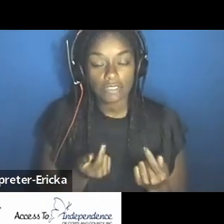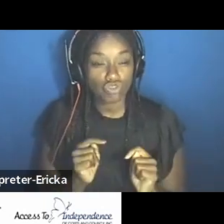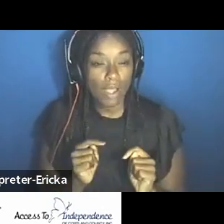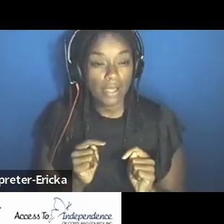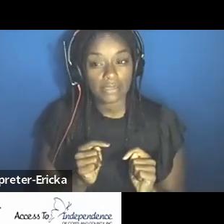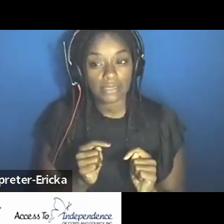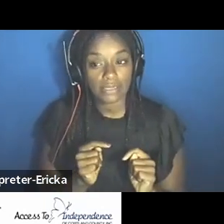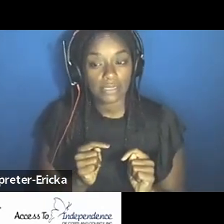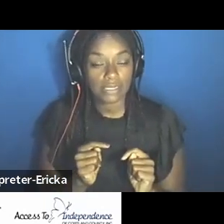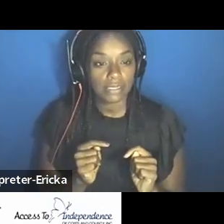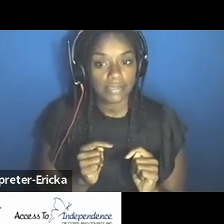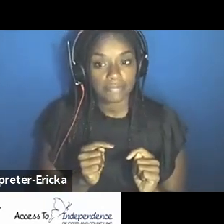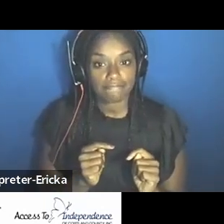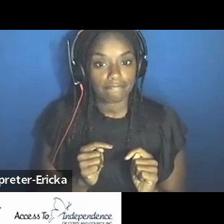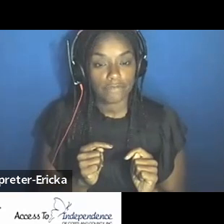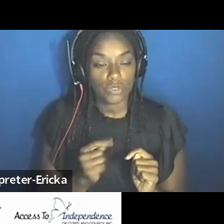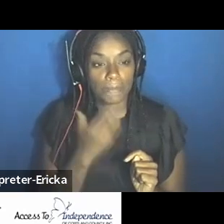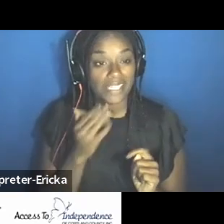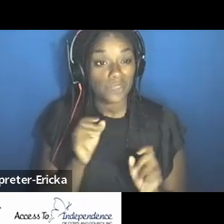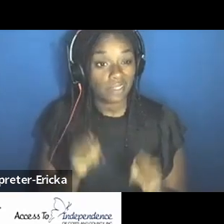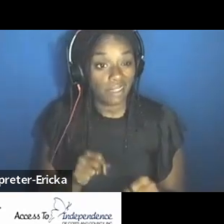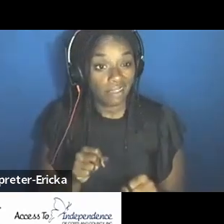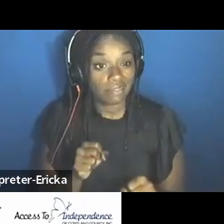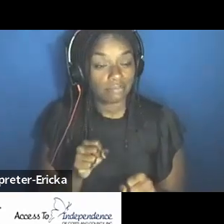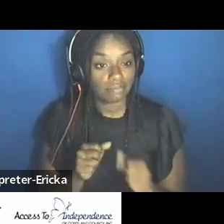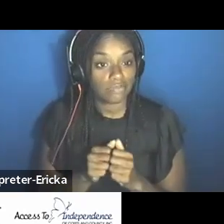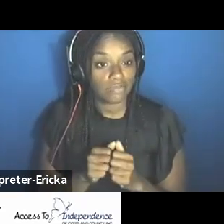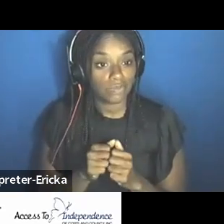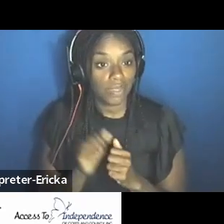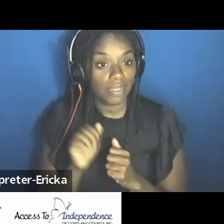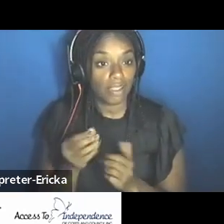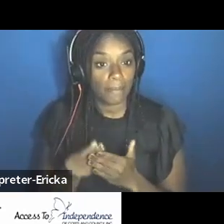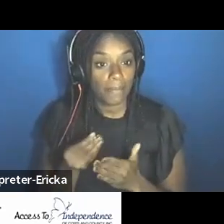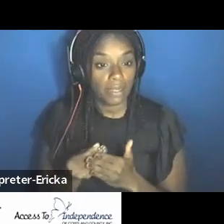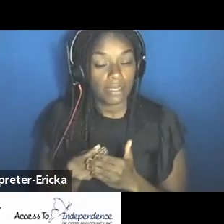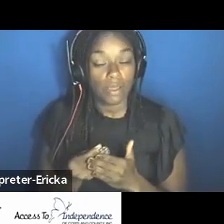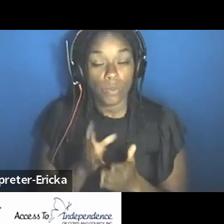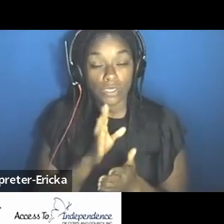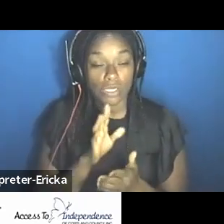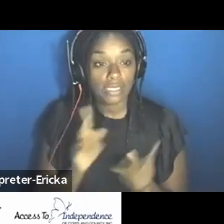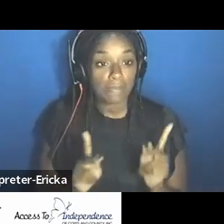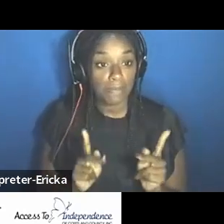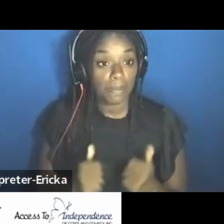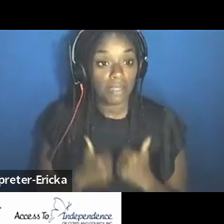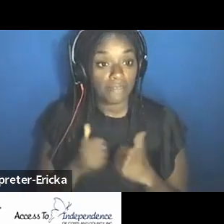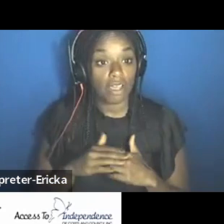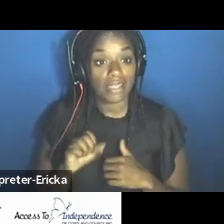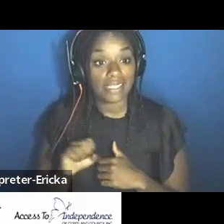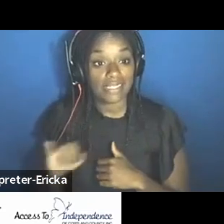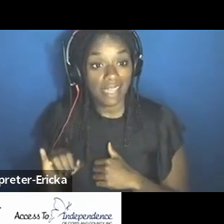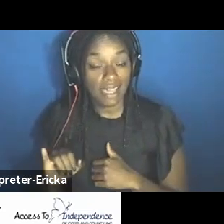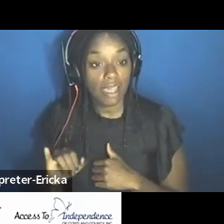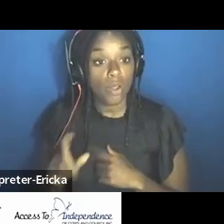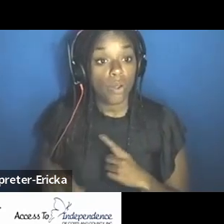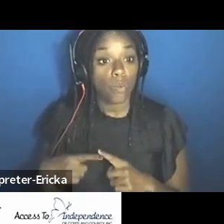get the most bang for the money that they're getting. When you talk to folks, it's like living on SSI when rent is $2,500 in California